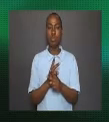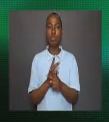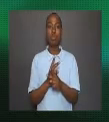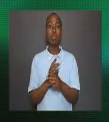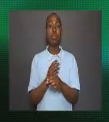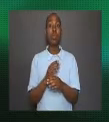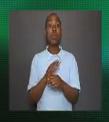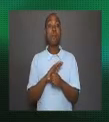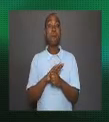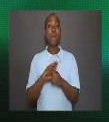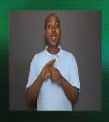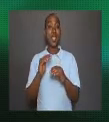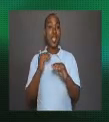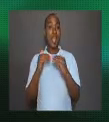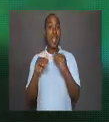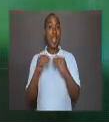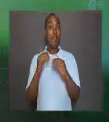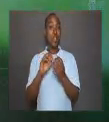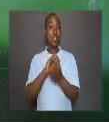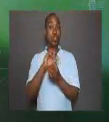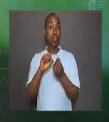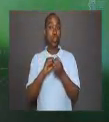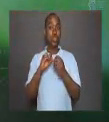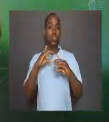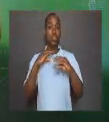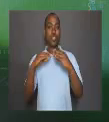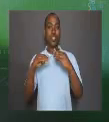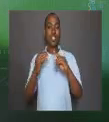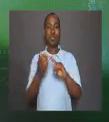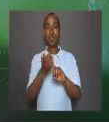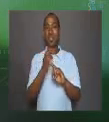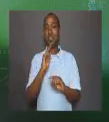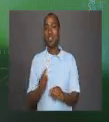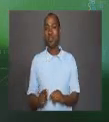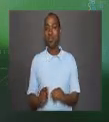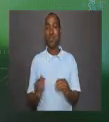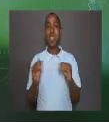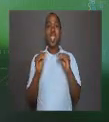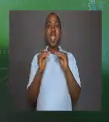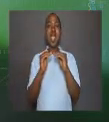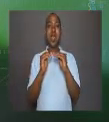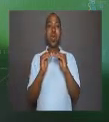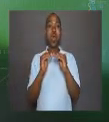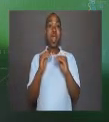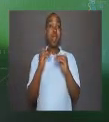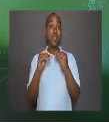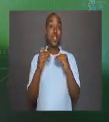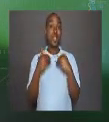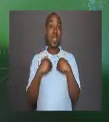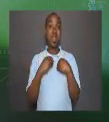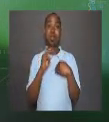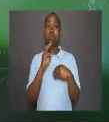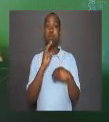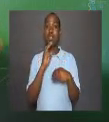of solution concentration. When equal amounts of water are able to